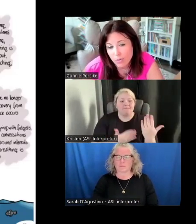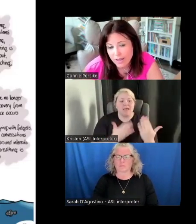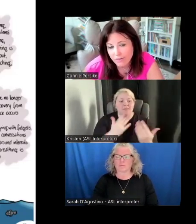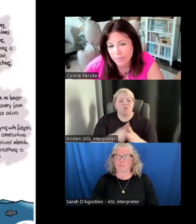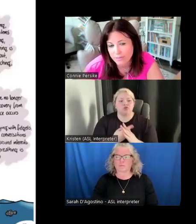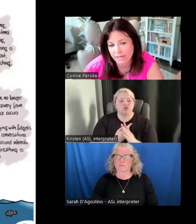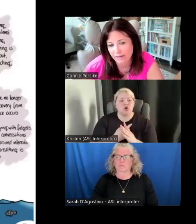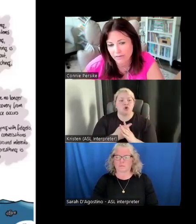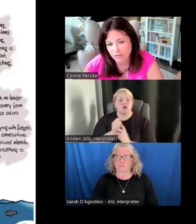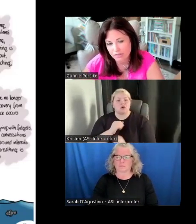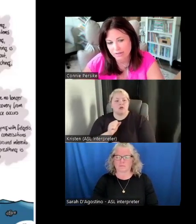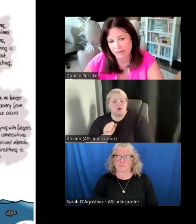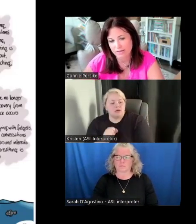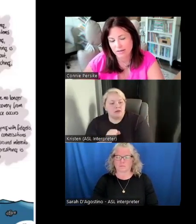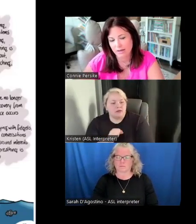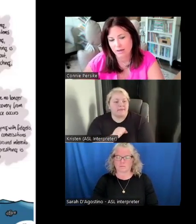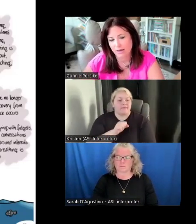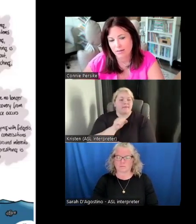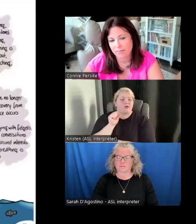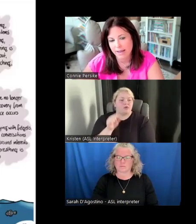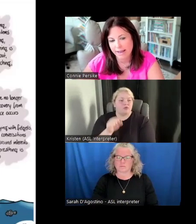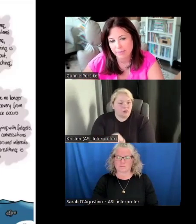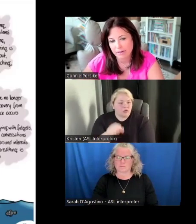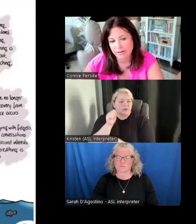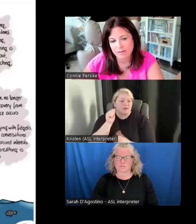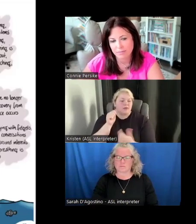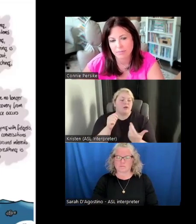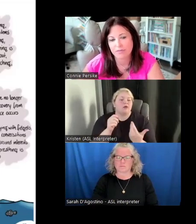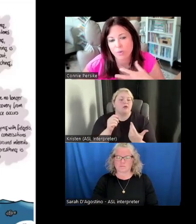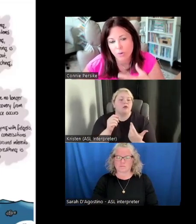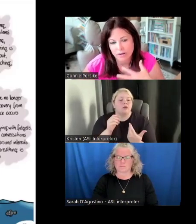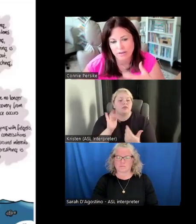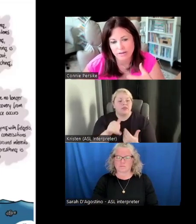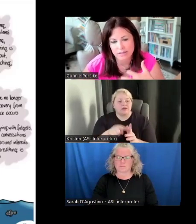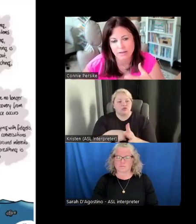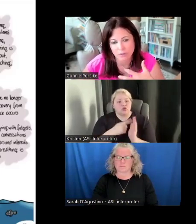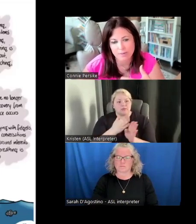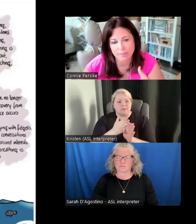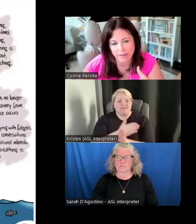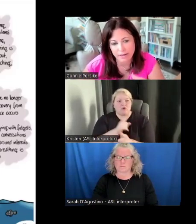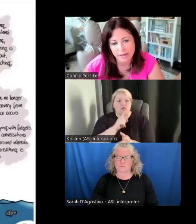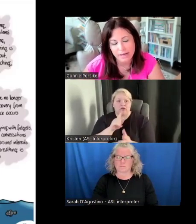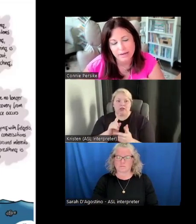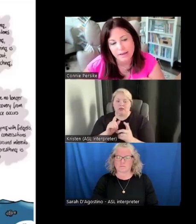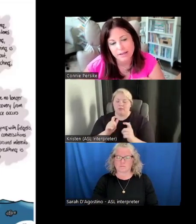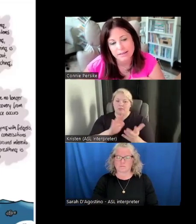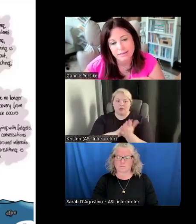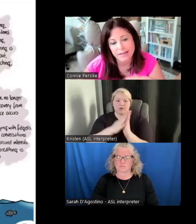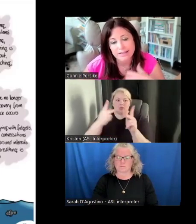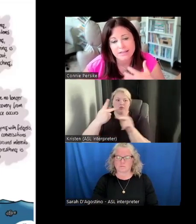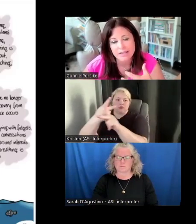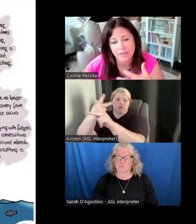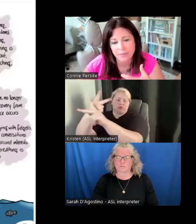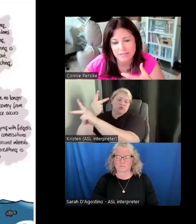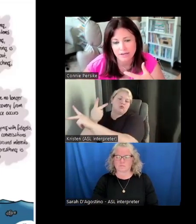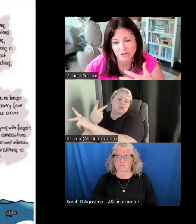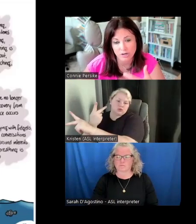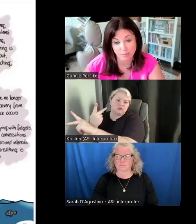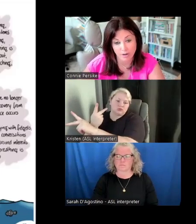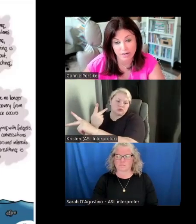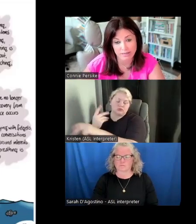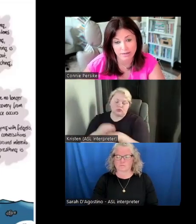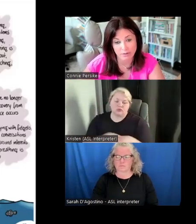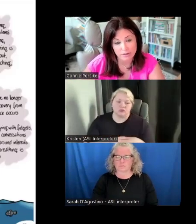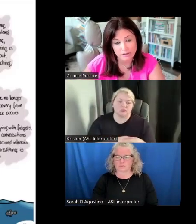subtle, low-level behaviors that happen before things get really big. And that's the other reason I